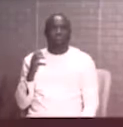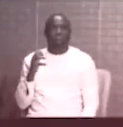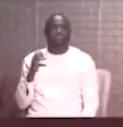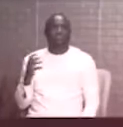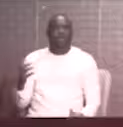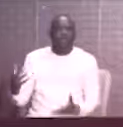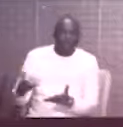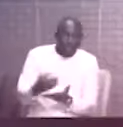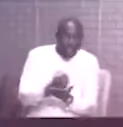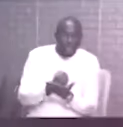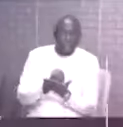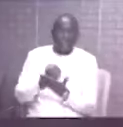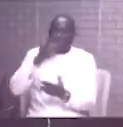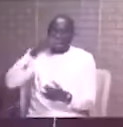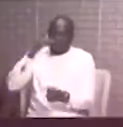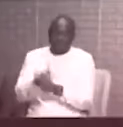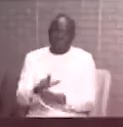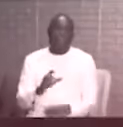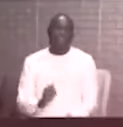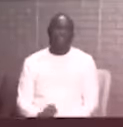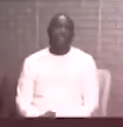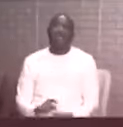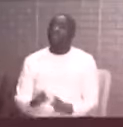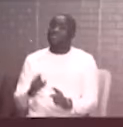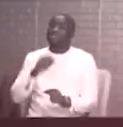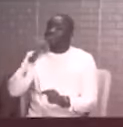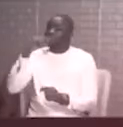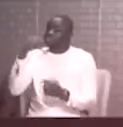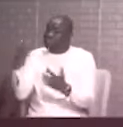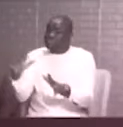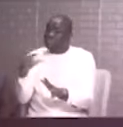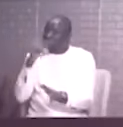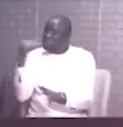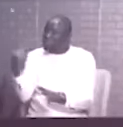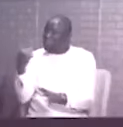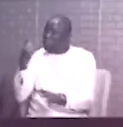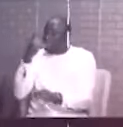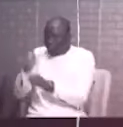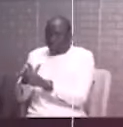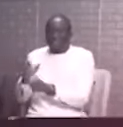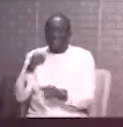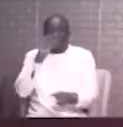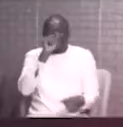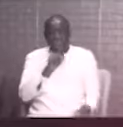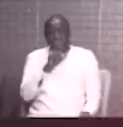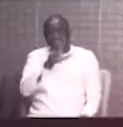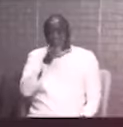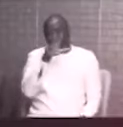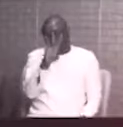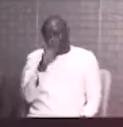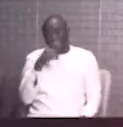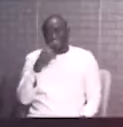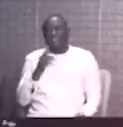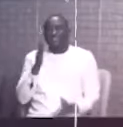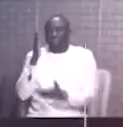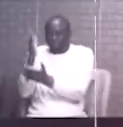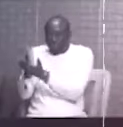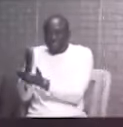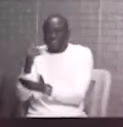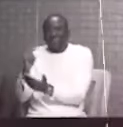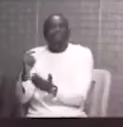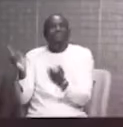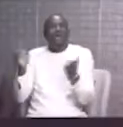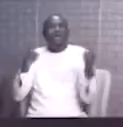obtained promises. But then it does not stop there. Verse 34, it says, quench the violence of